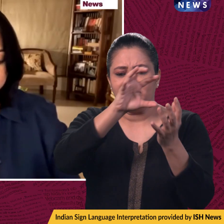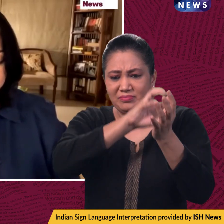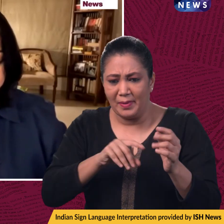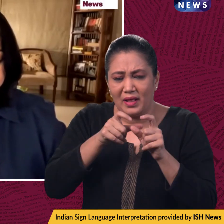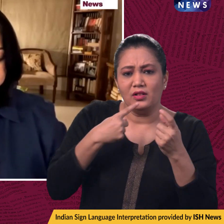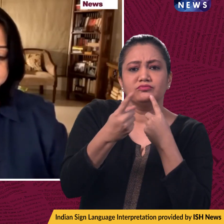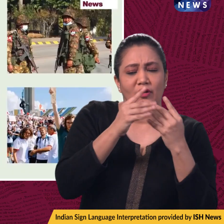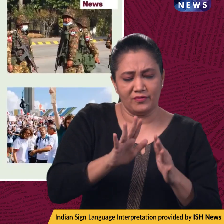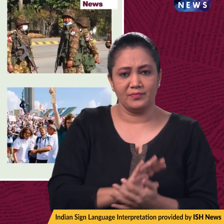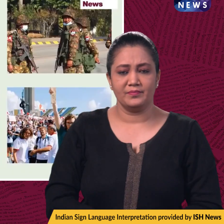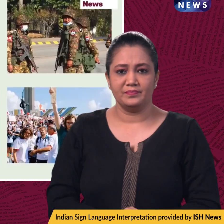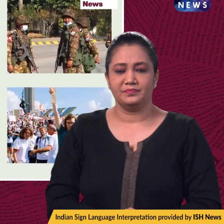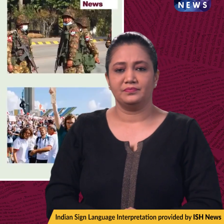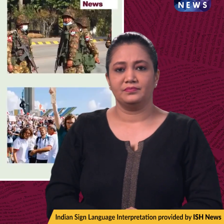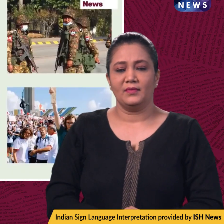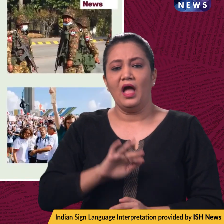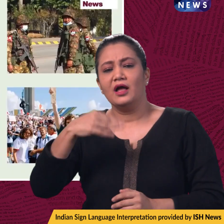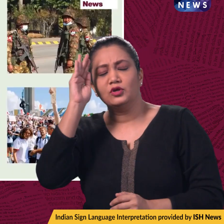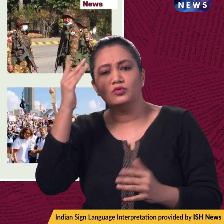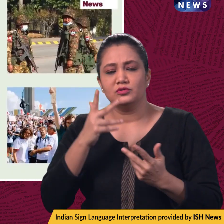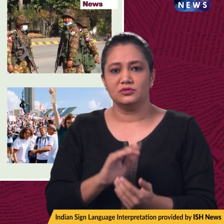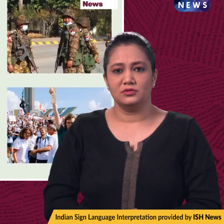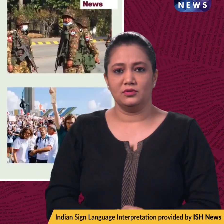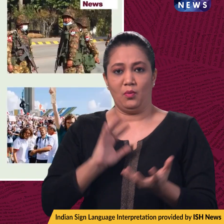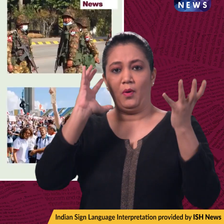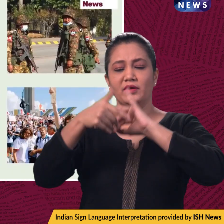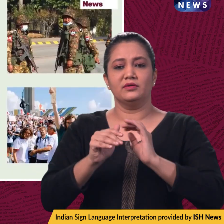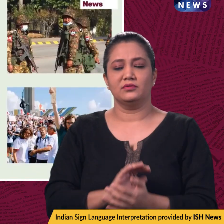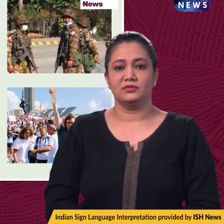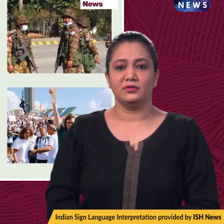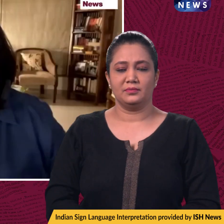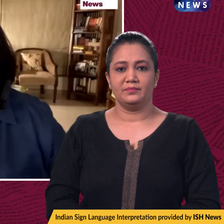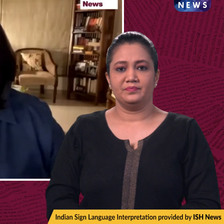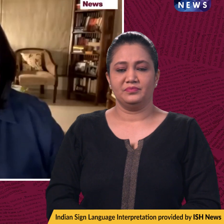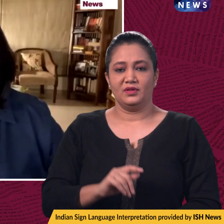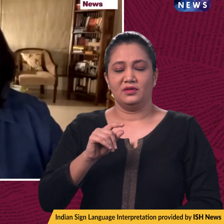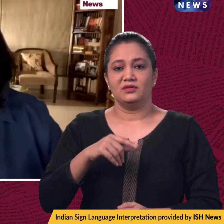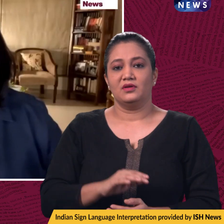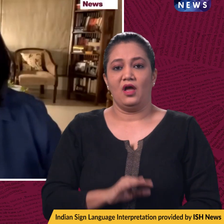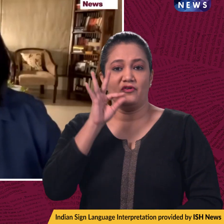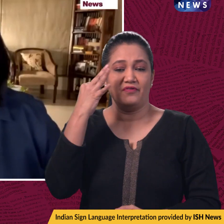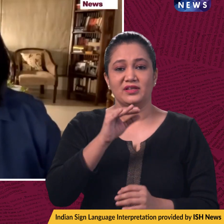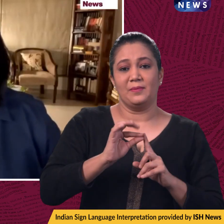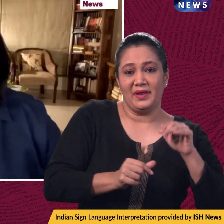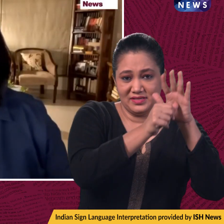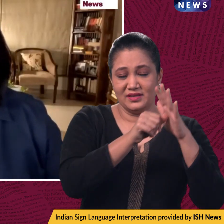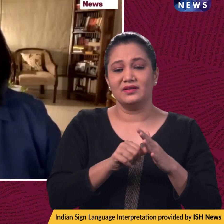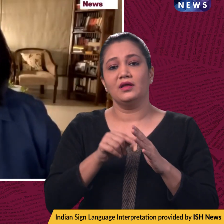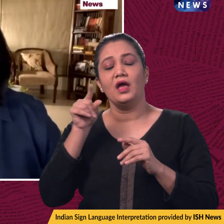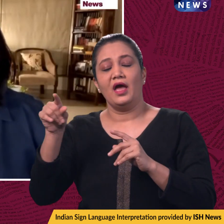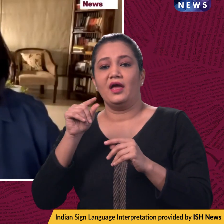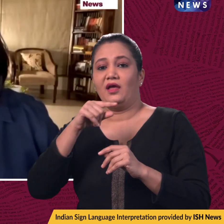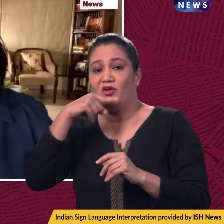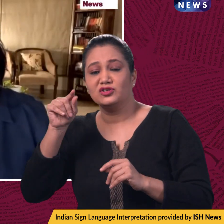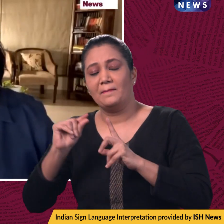various stakeholders. Taking a look right now at news coming in from across the world. French President Emmanuel Macron and Russian President